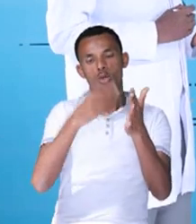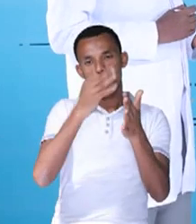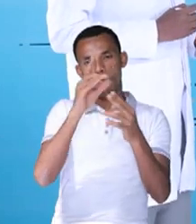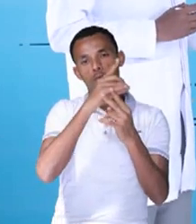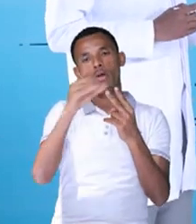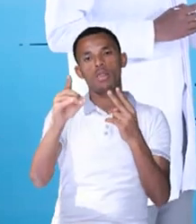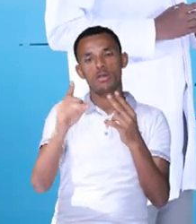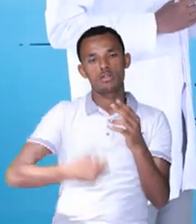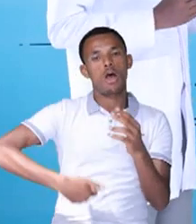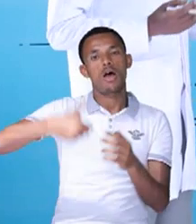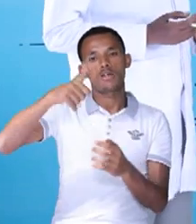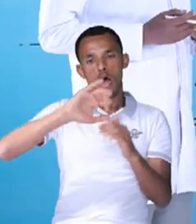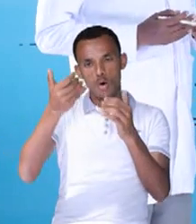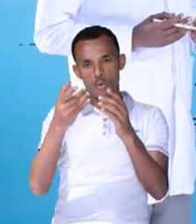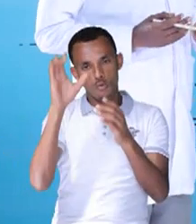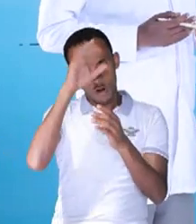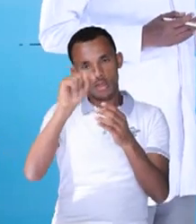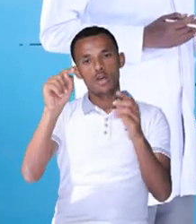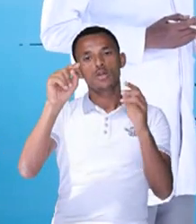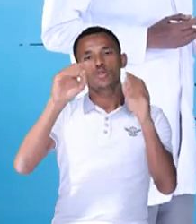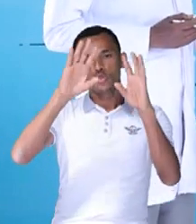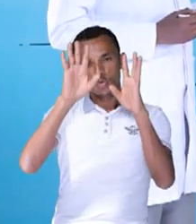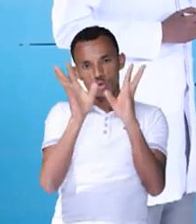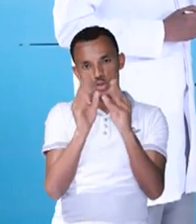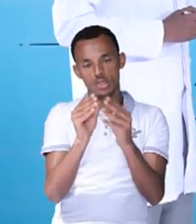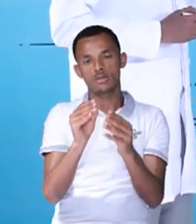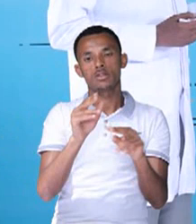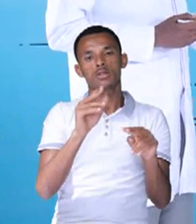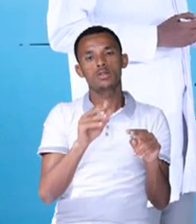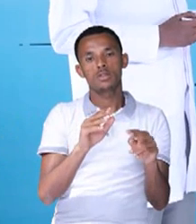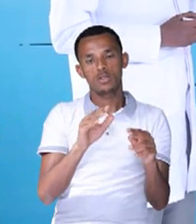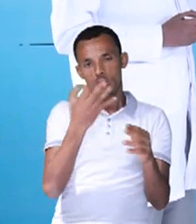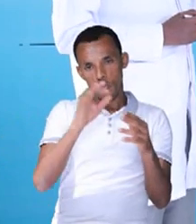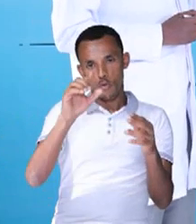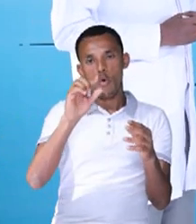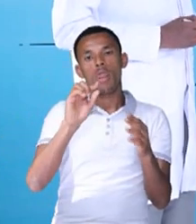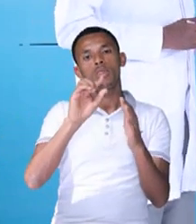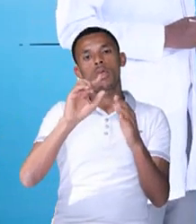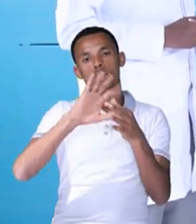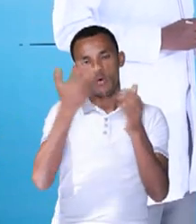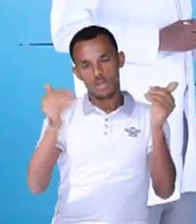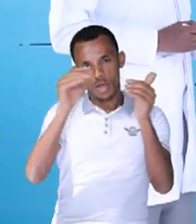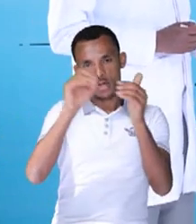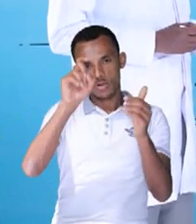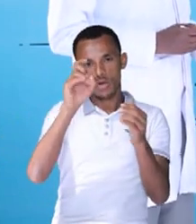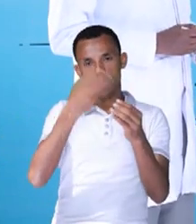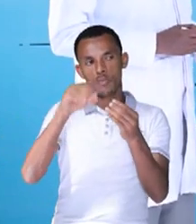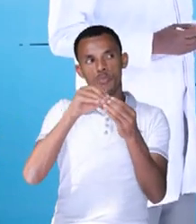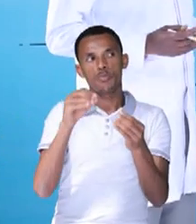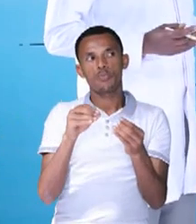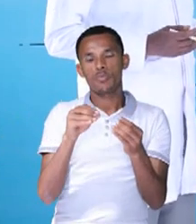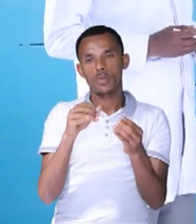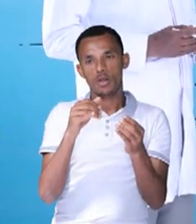will be. The other, how do you find the solution set of complex, quadratic equations? X squared plus 2x plus 5 is equal to